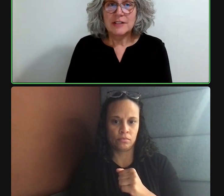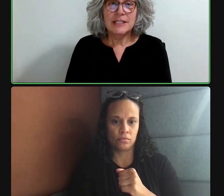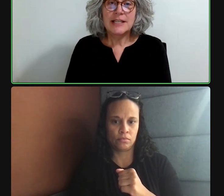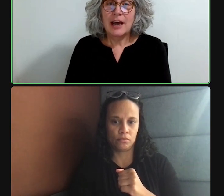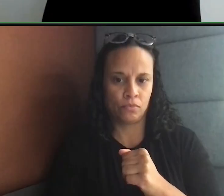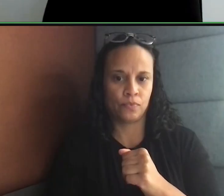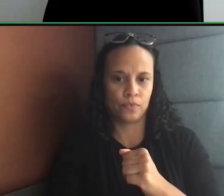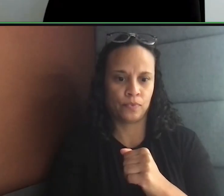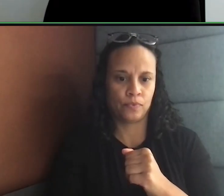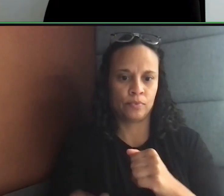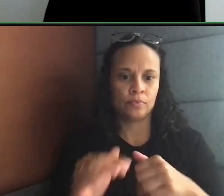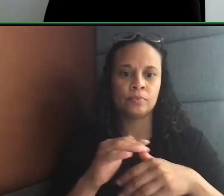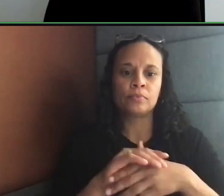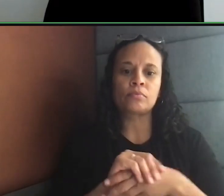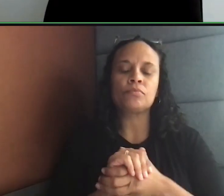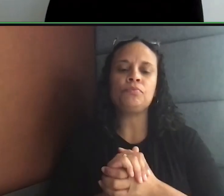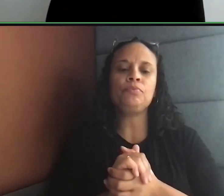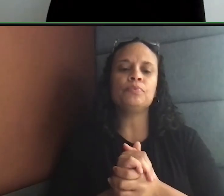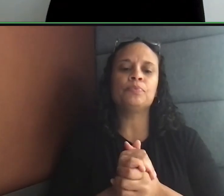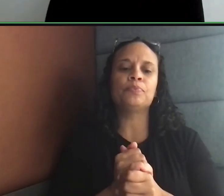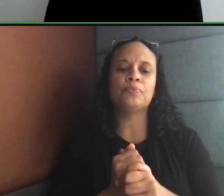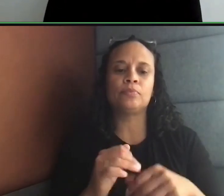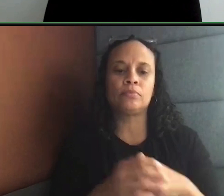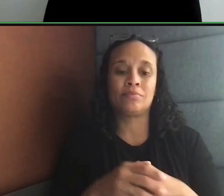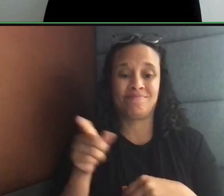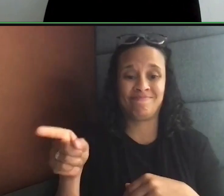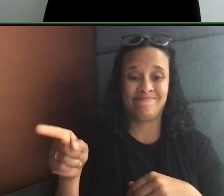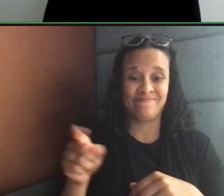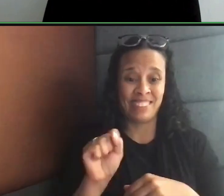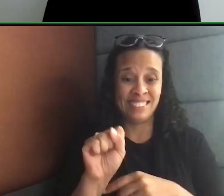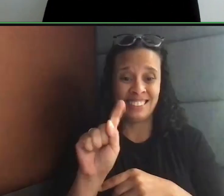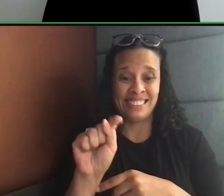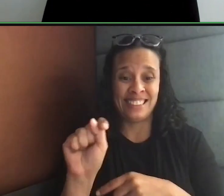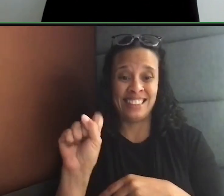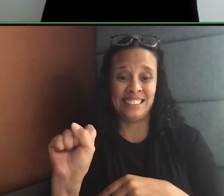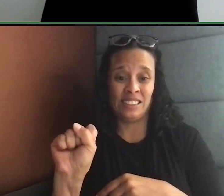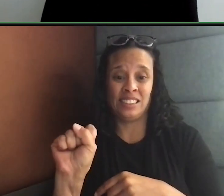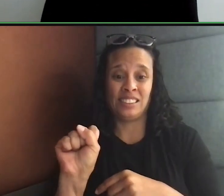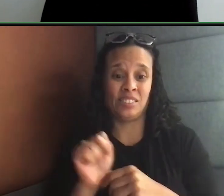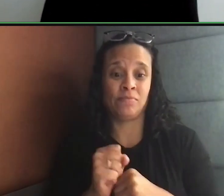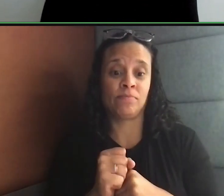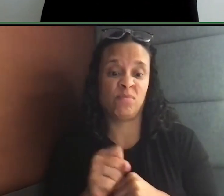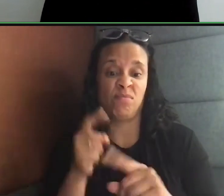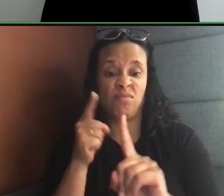Speech-to-text services are intended to provide real-time communication access during the event.